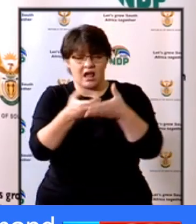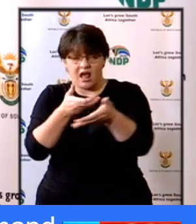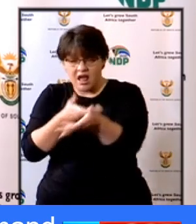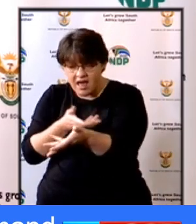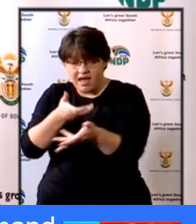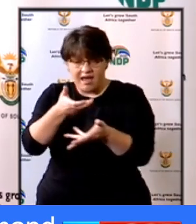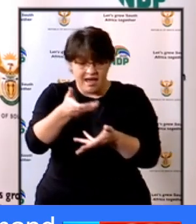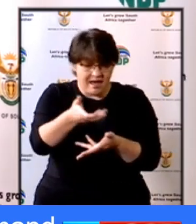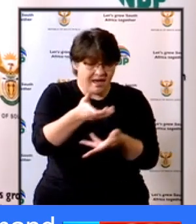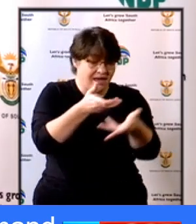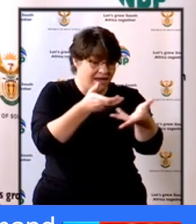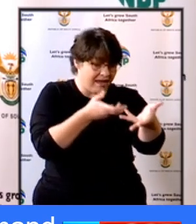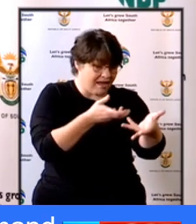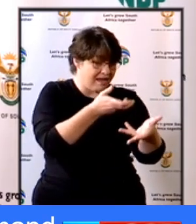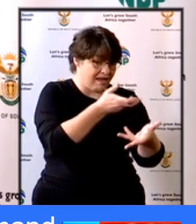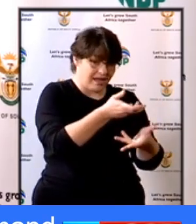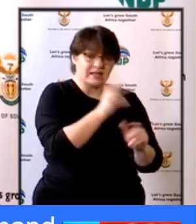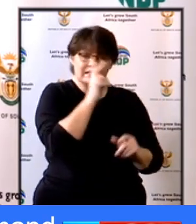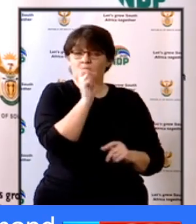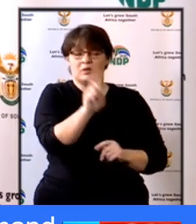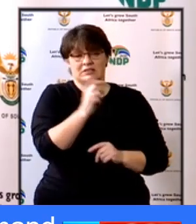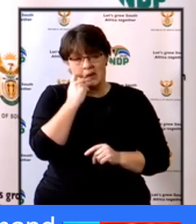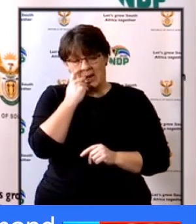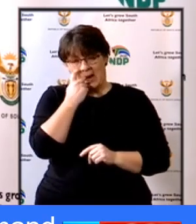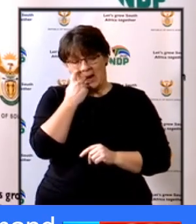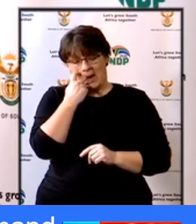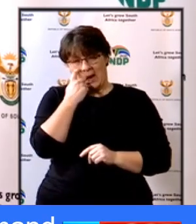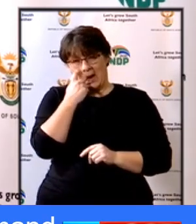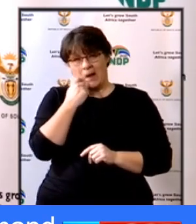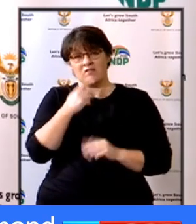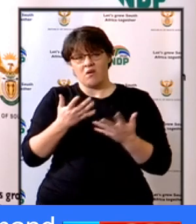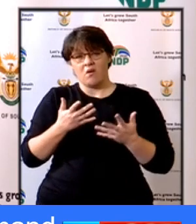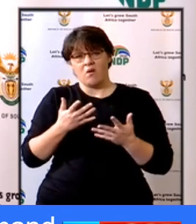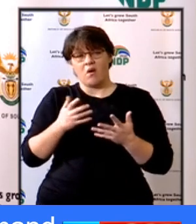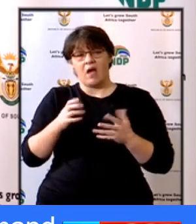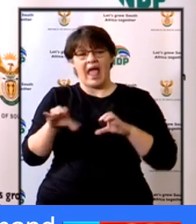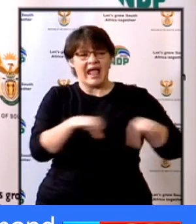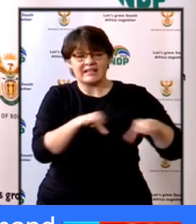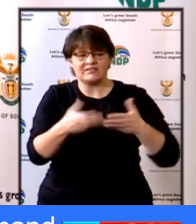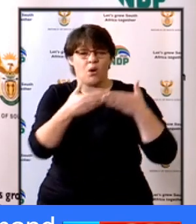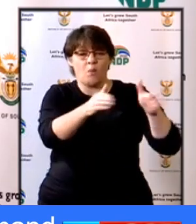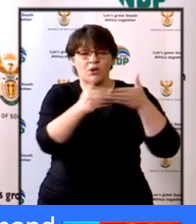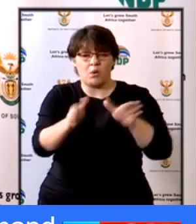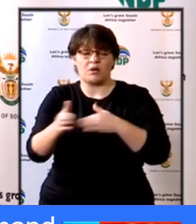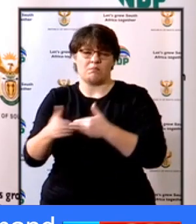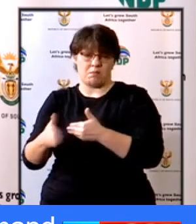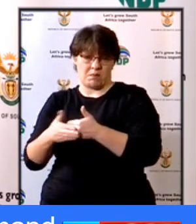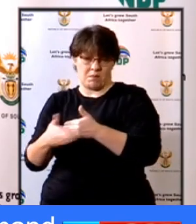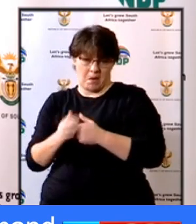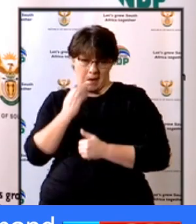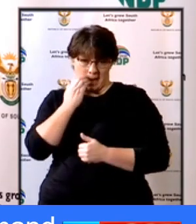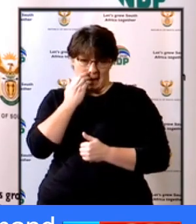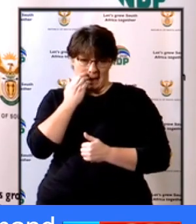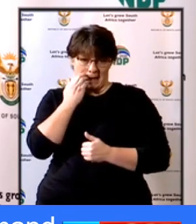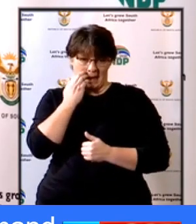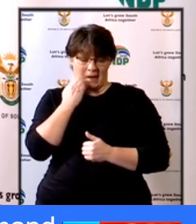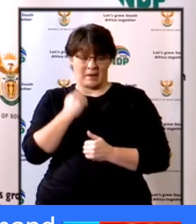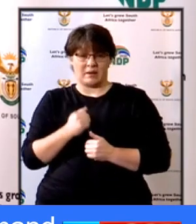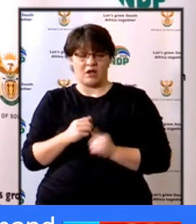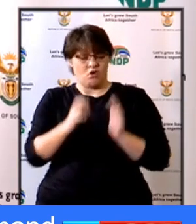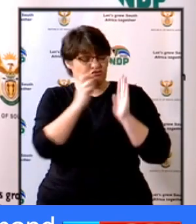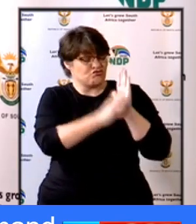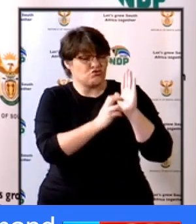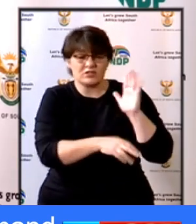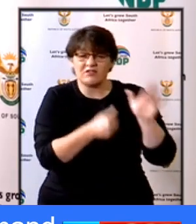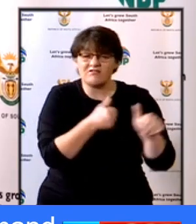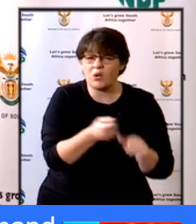see at what point would it be possible for more activities to open up, what would be the protocols, and